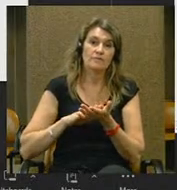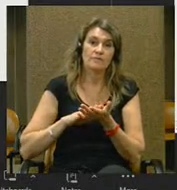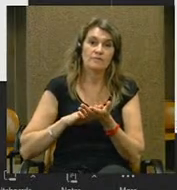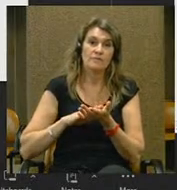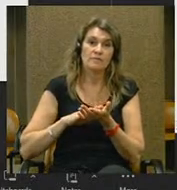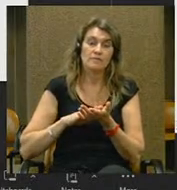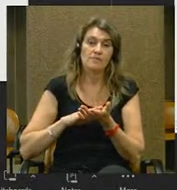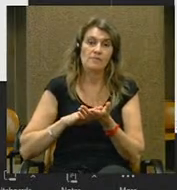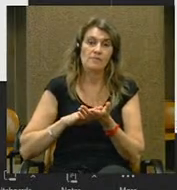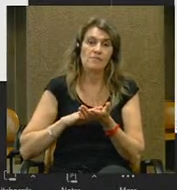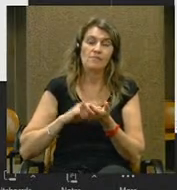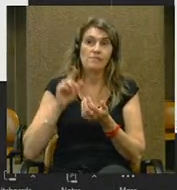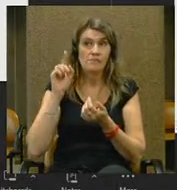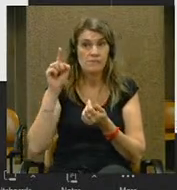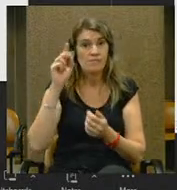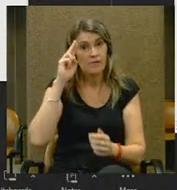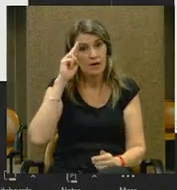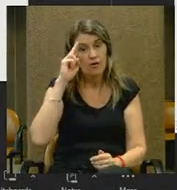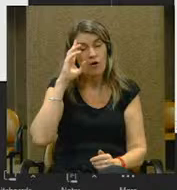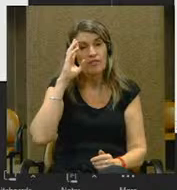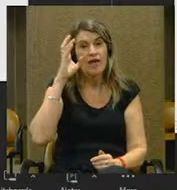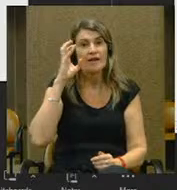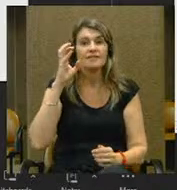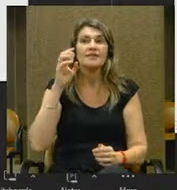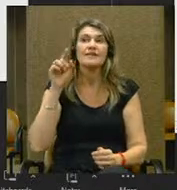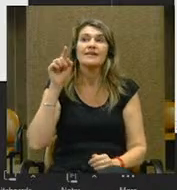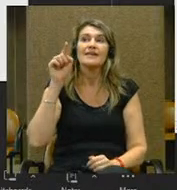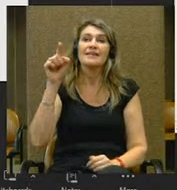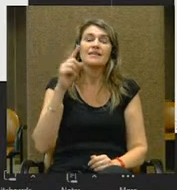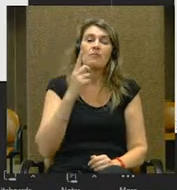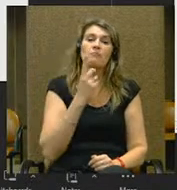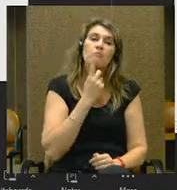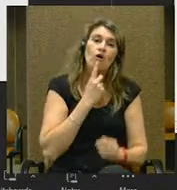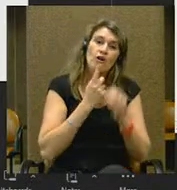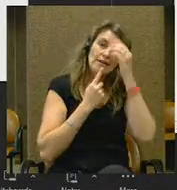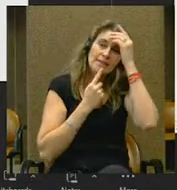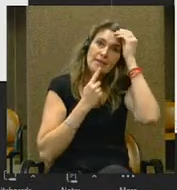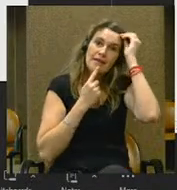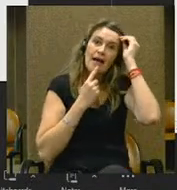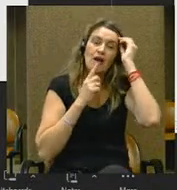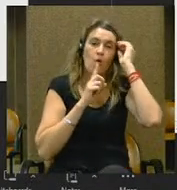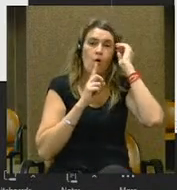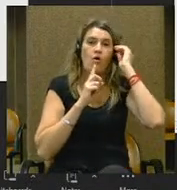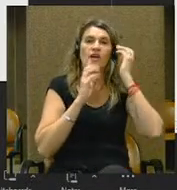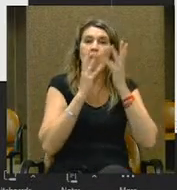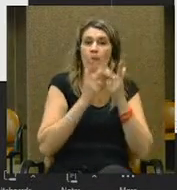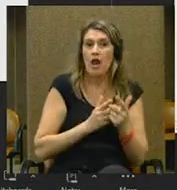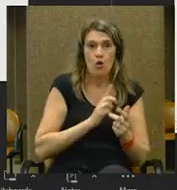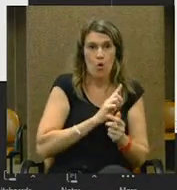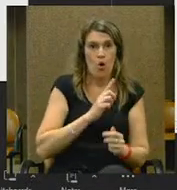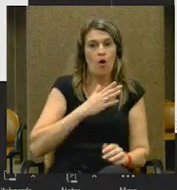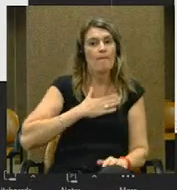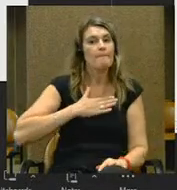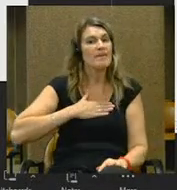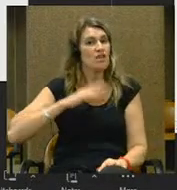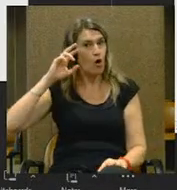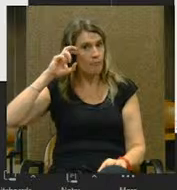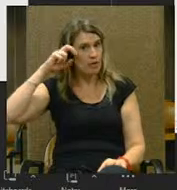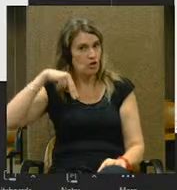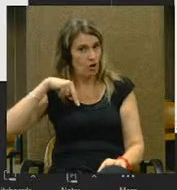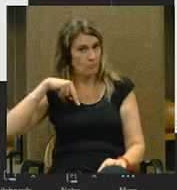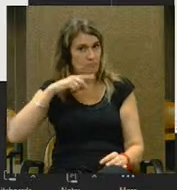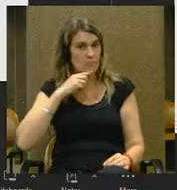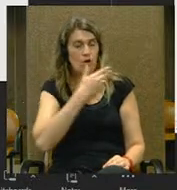government policy, but this is my own personal opinions here, is that we need to continue to enable access to